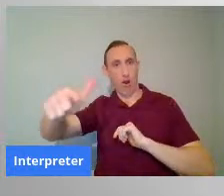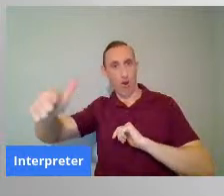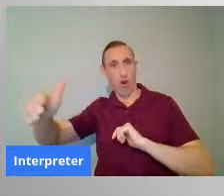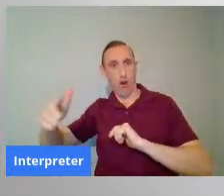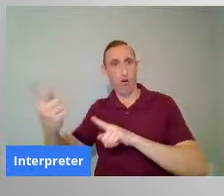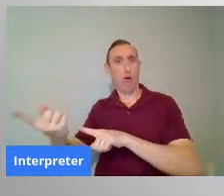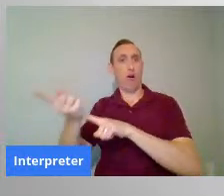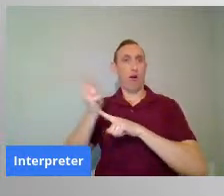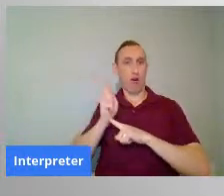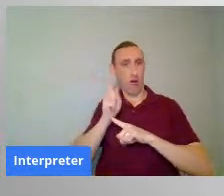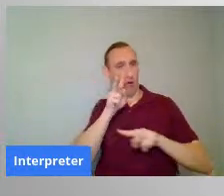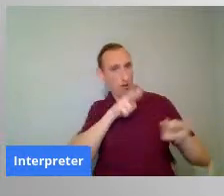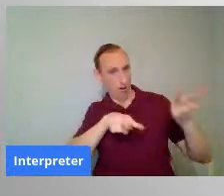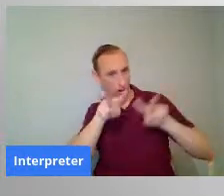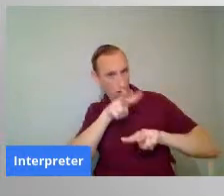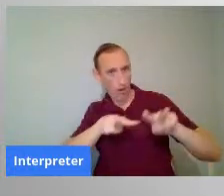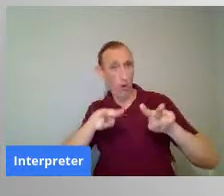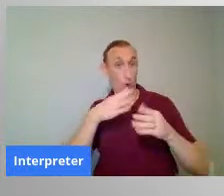on. And so